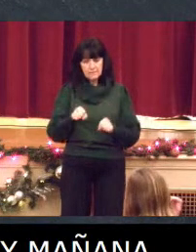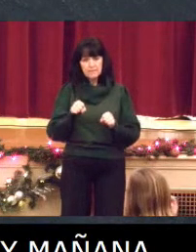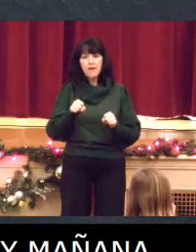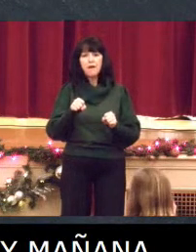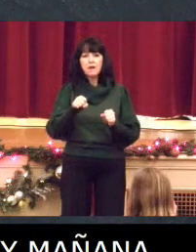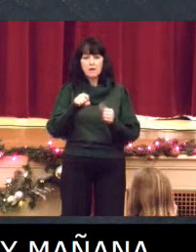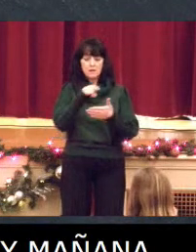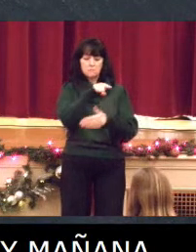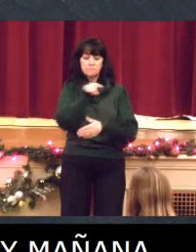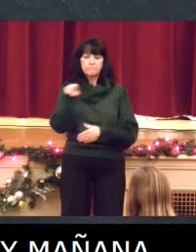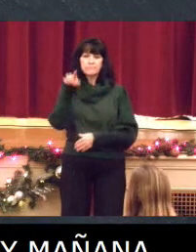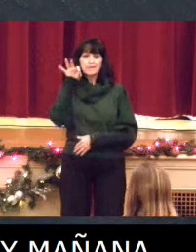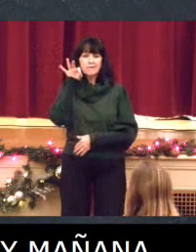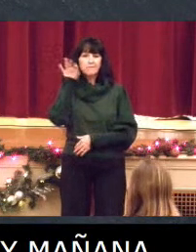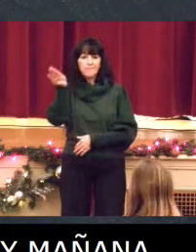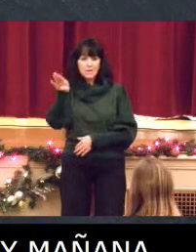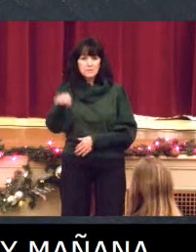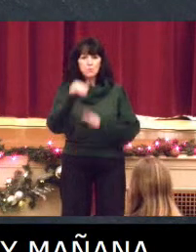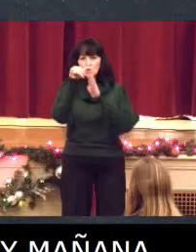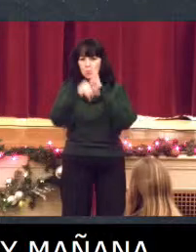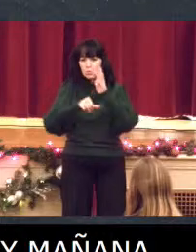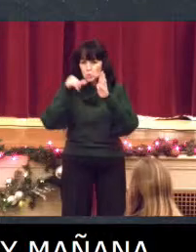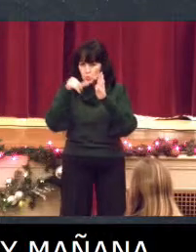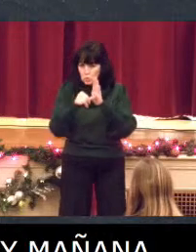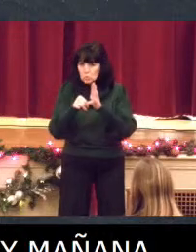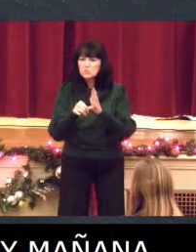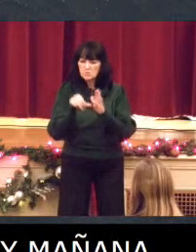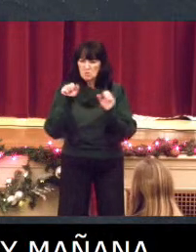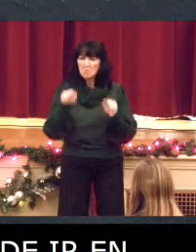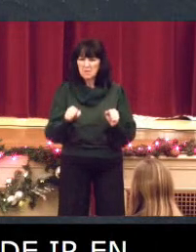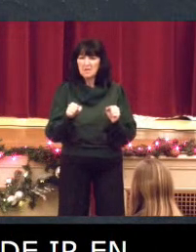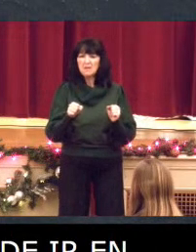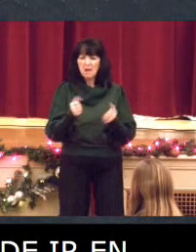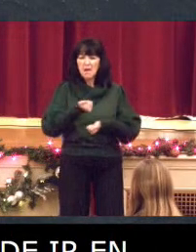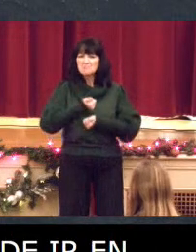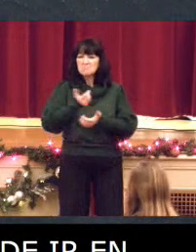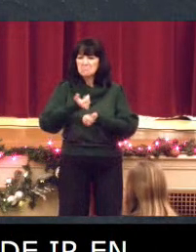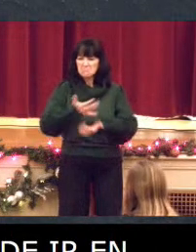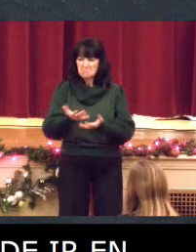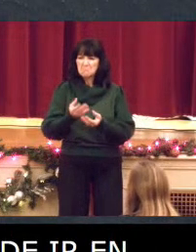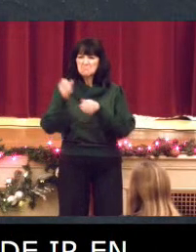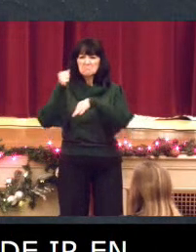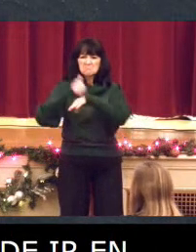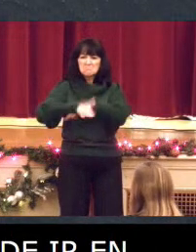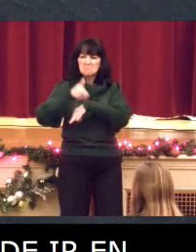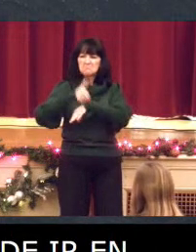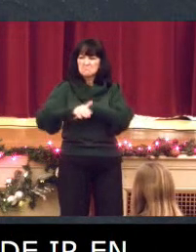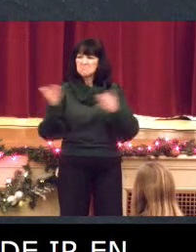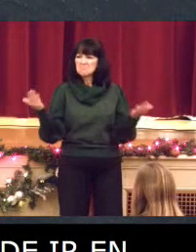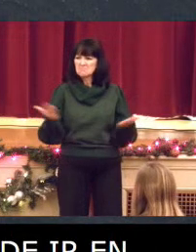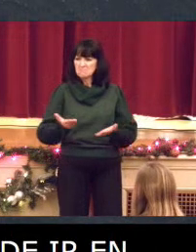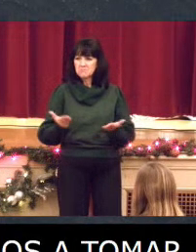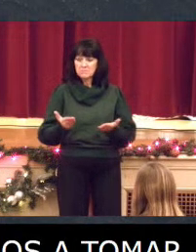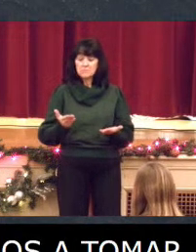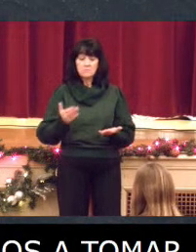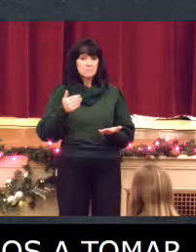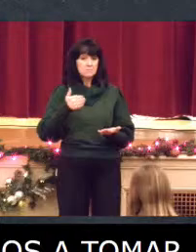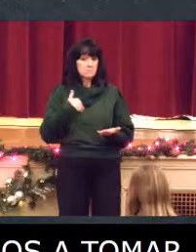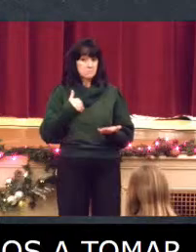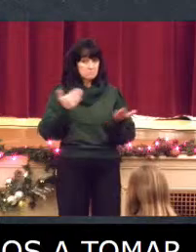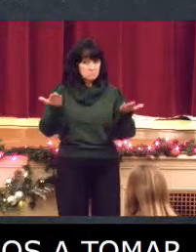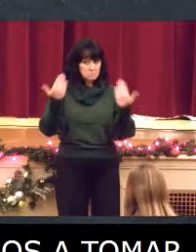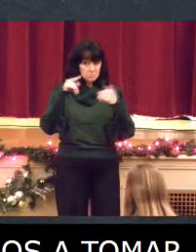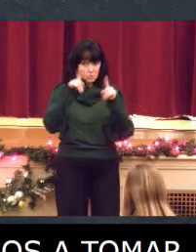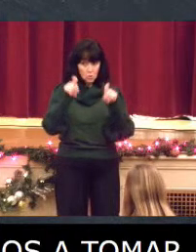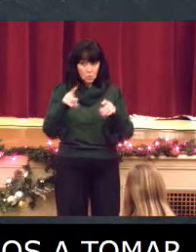Facebook/YouTube Live. So with that, we're going to take questions. I always give the microphone to the governor. I'll let him field them first, but certainly I'll jump in as we